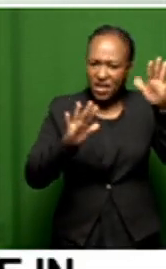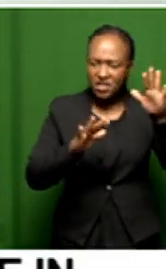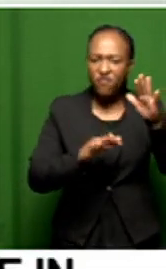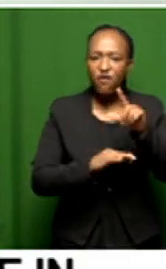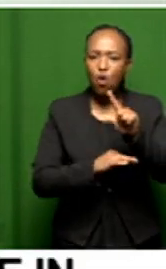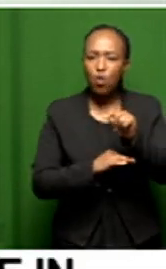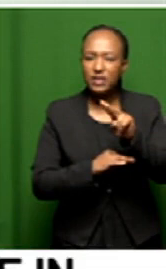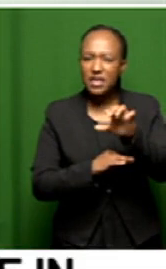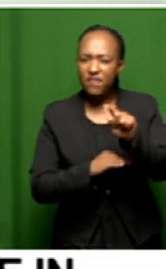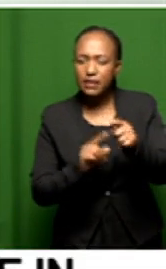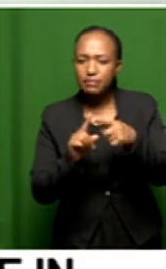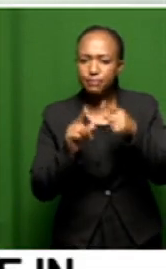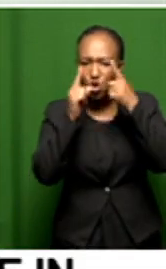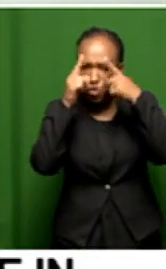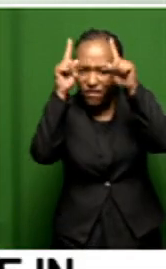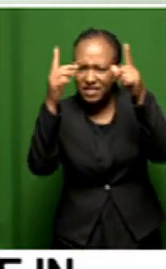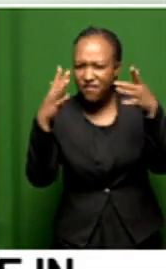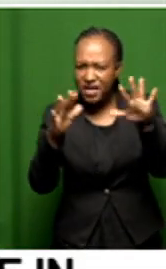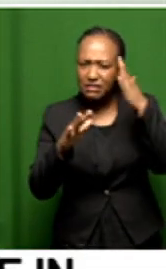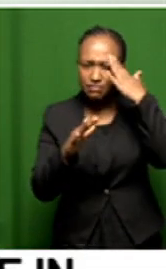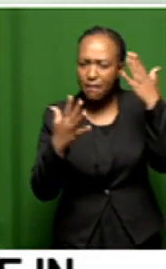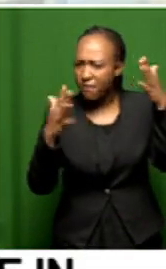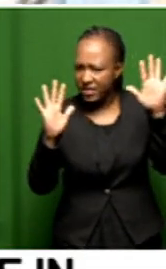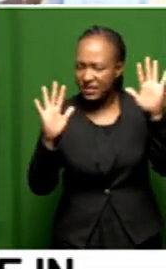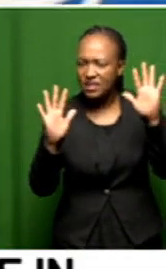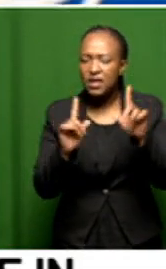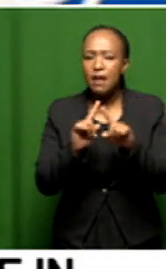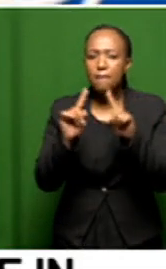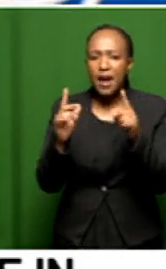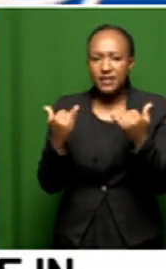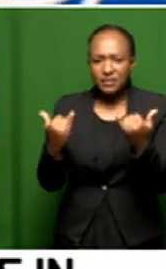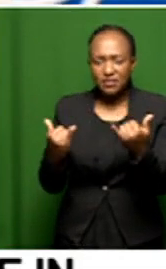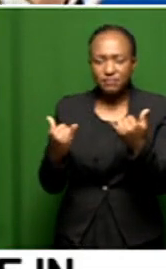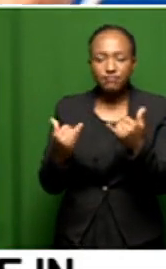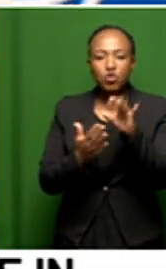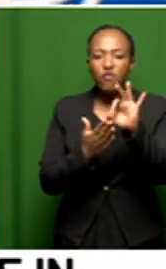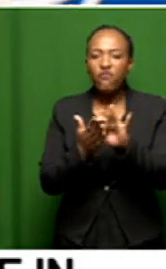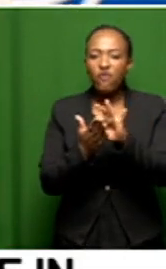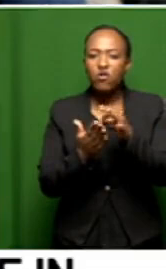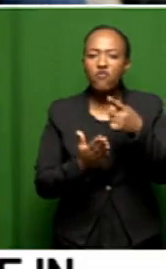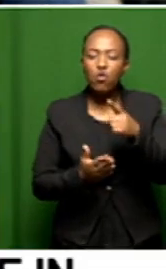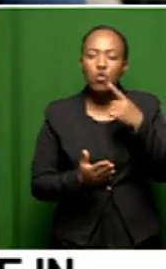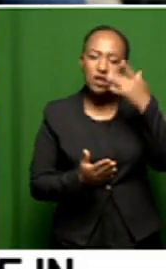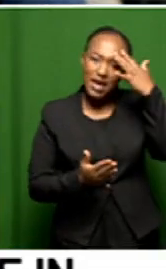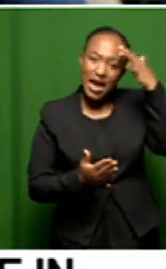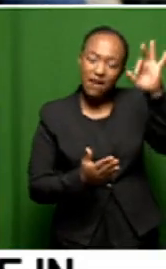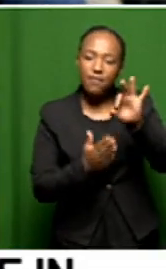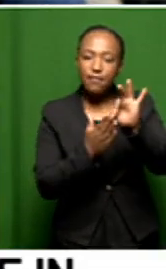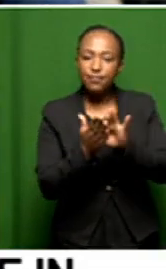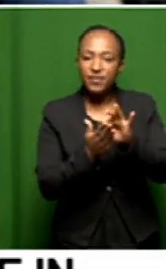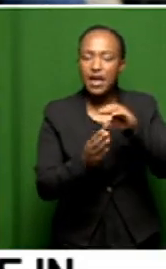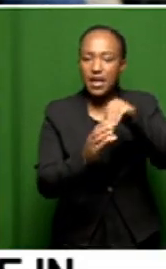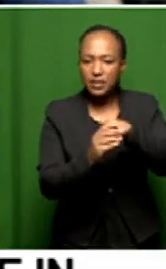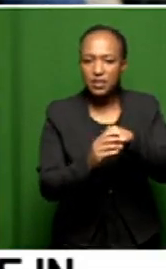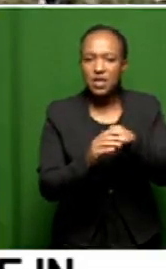concerned is basically to unpack and to say, when you vote for local government elections, these people go